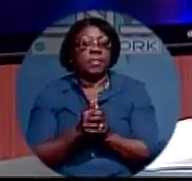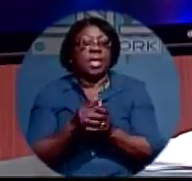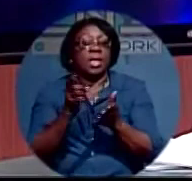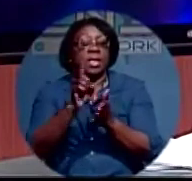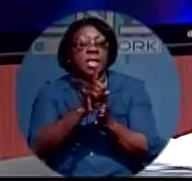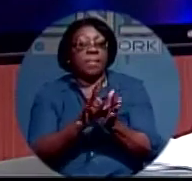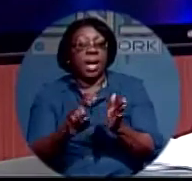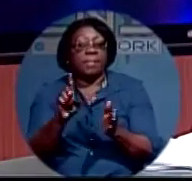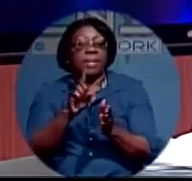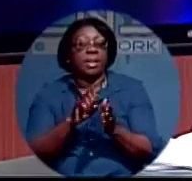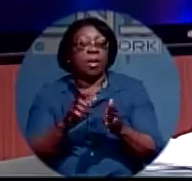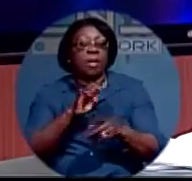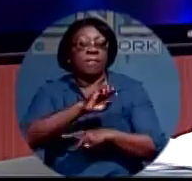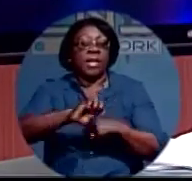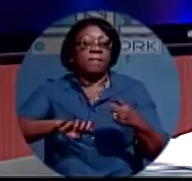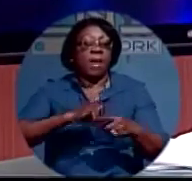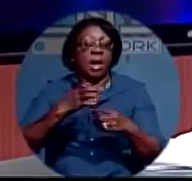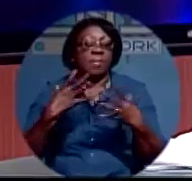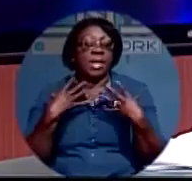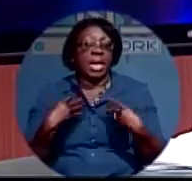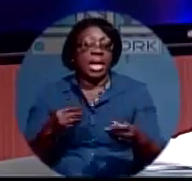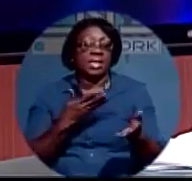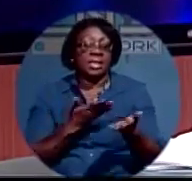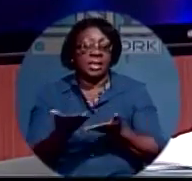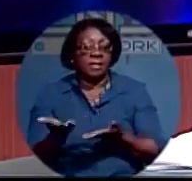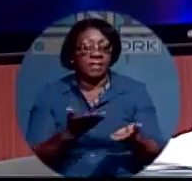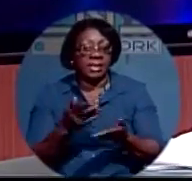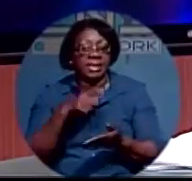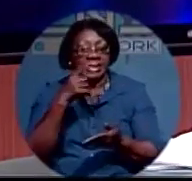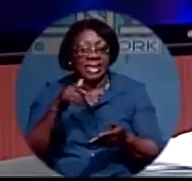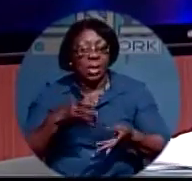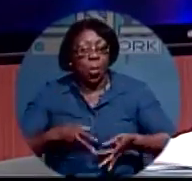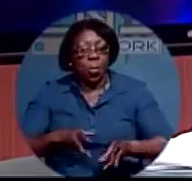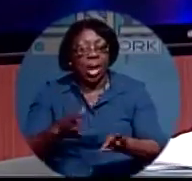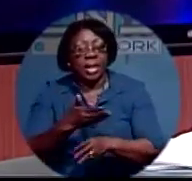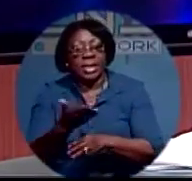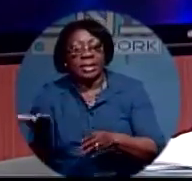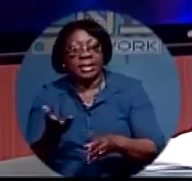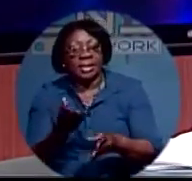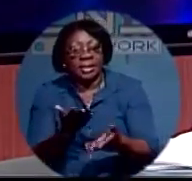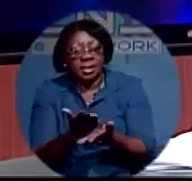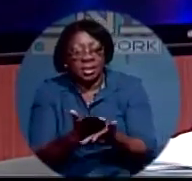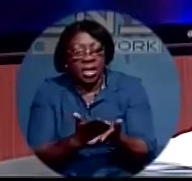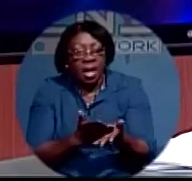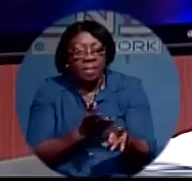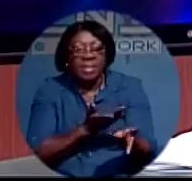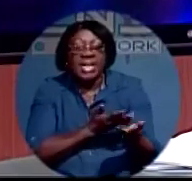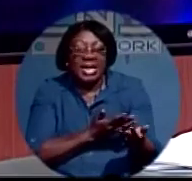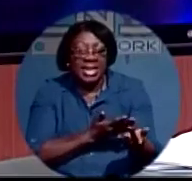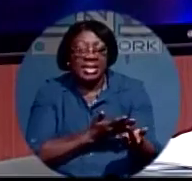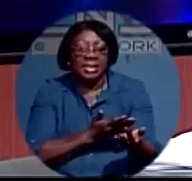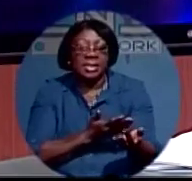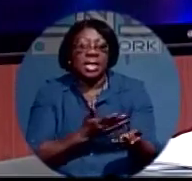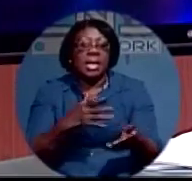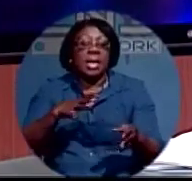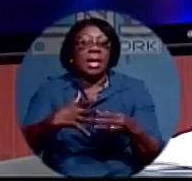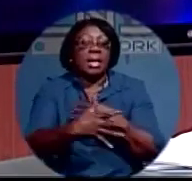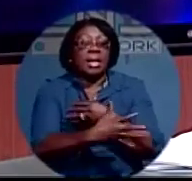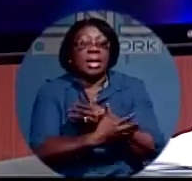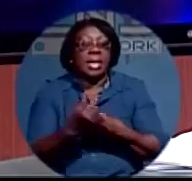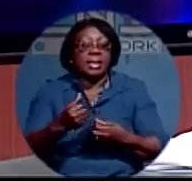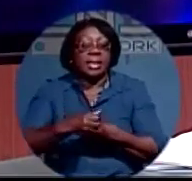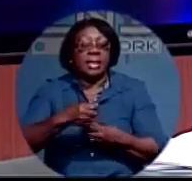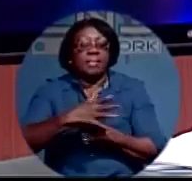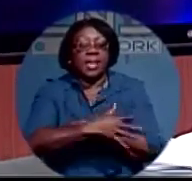Department of Environmental Health Services officials say while there are still some delays, routine garbage collection is about 90%